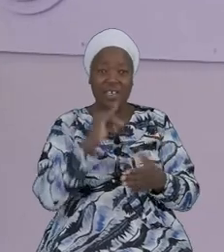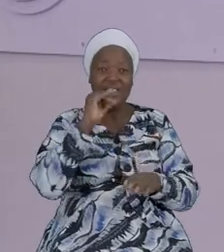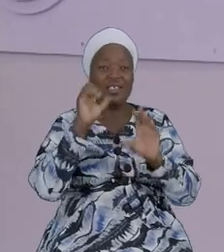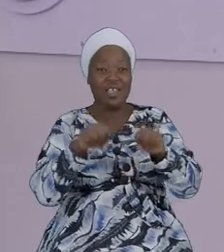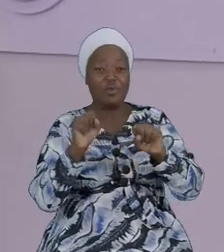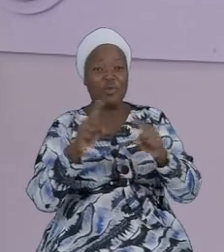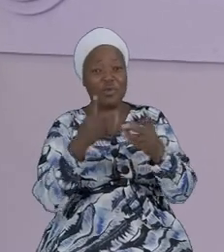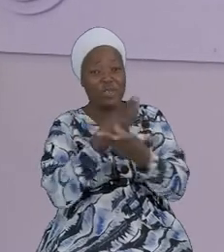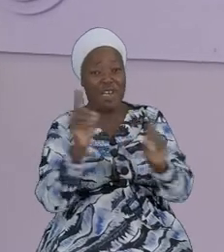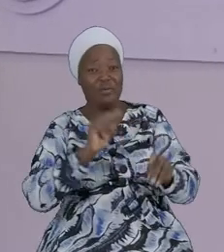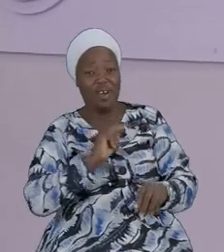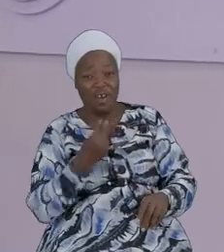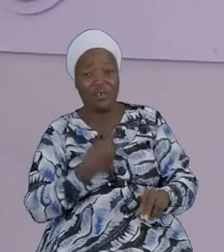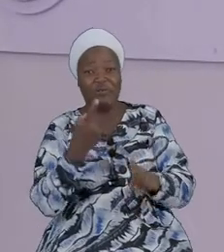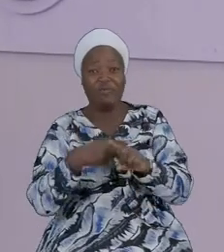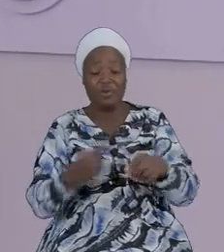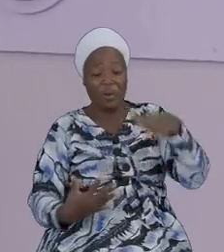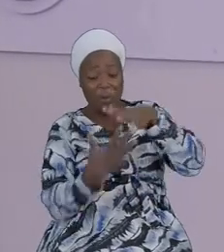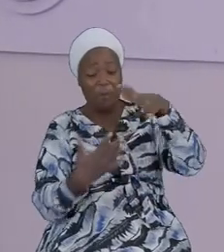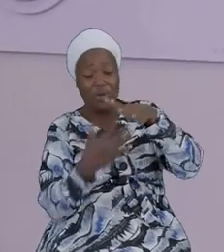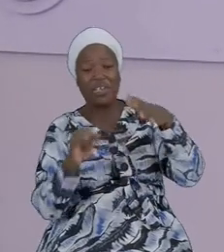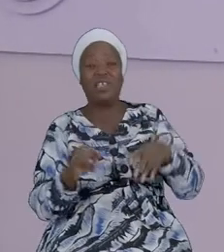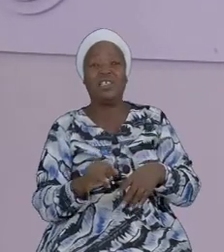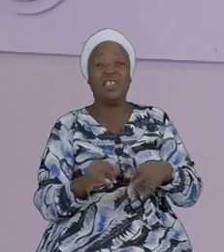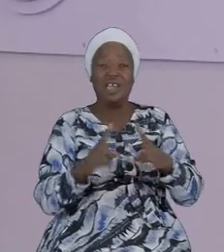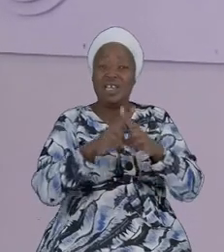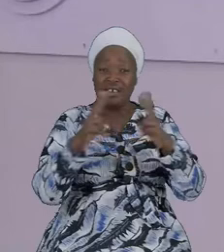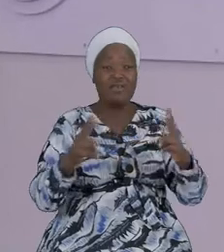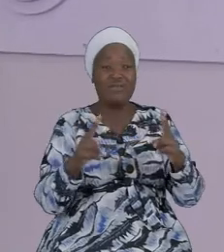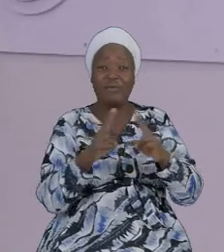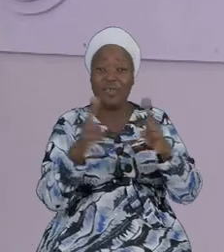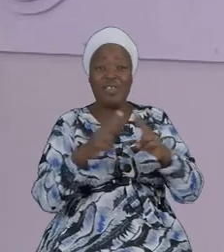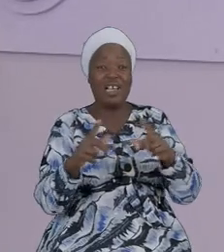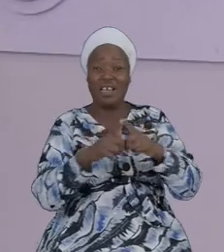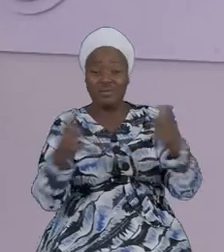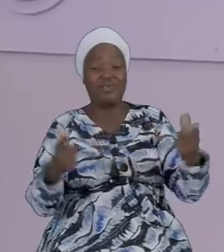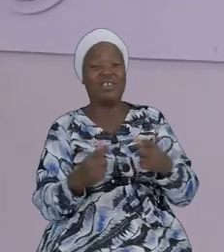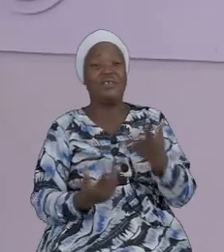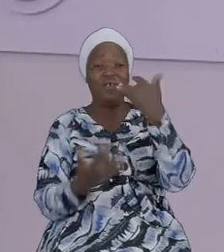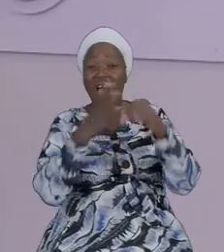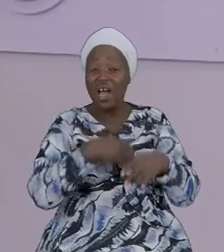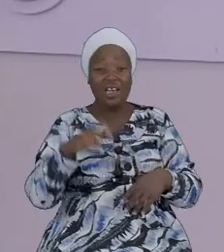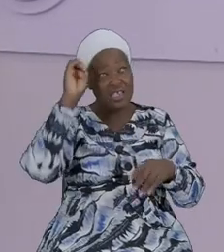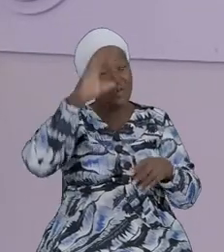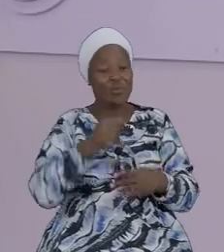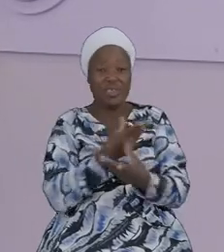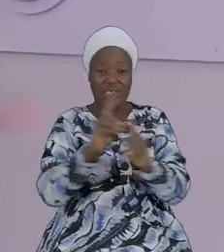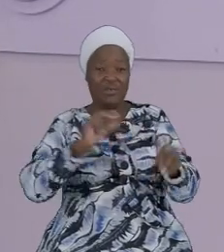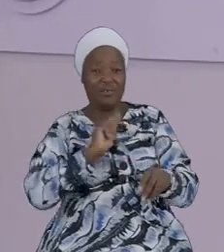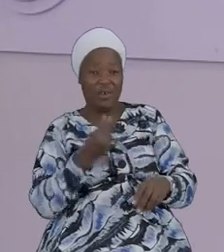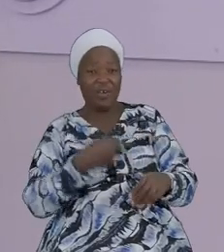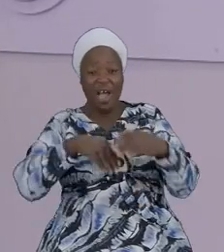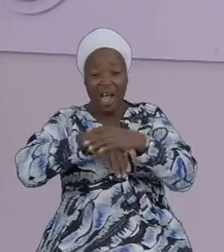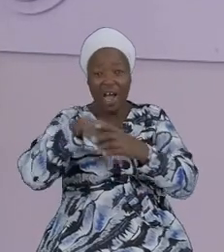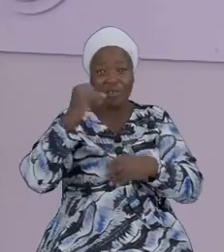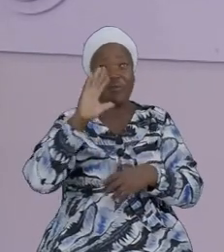able to deliver us from the burning fiery furnace. And he will deliver us out of